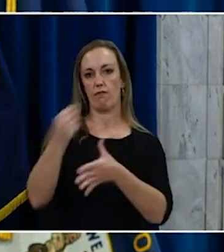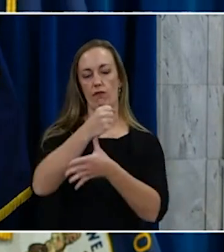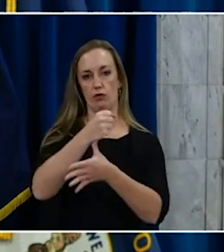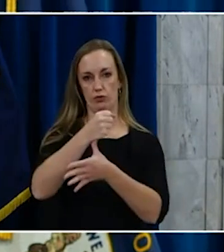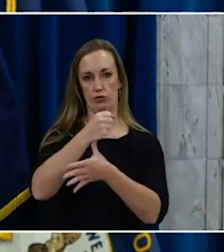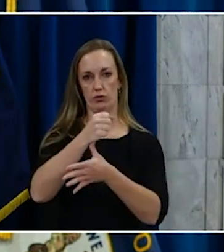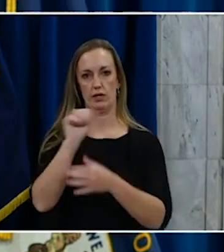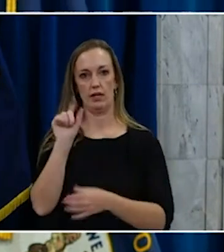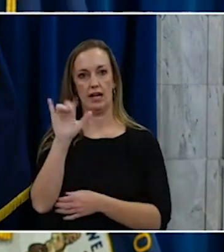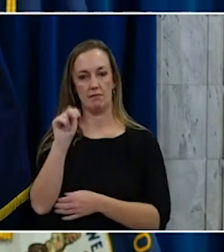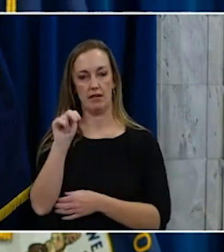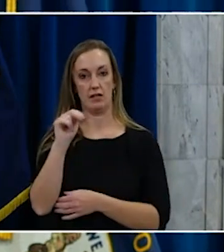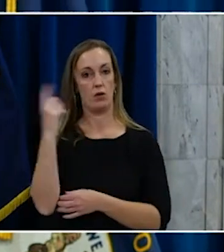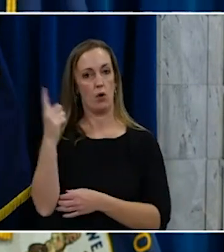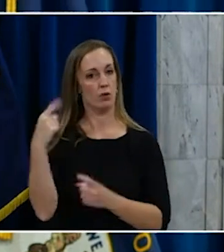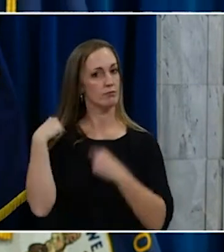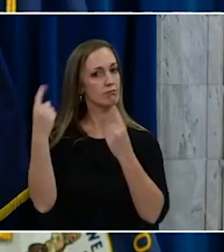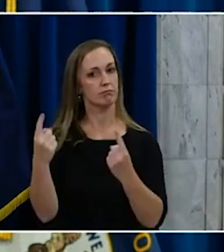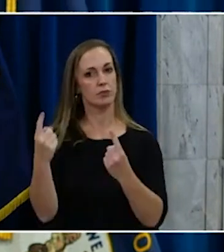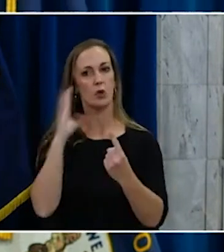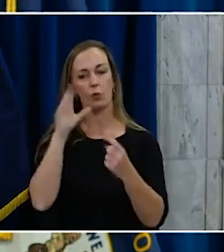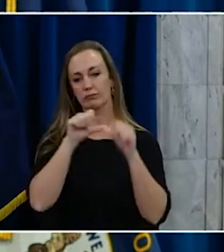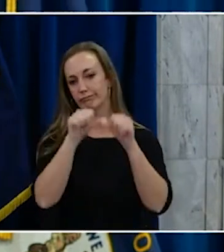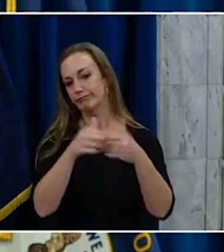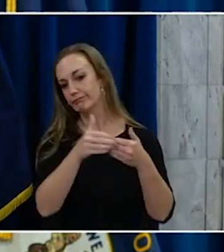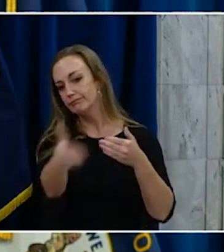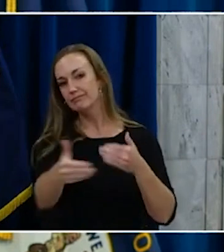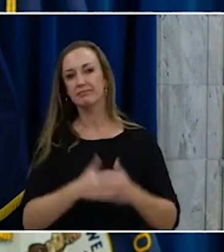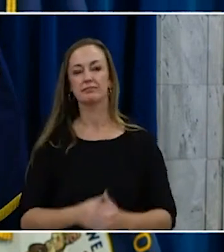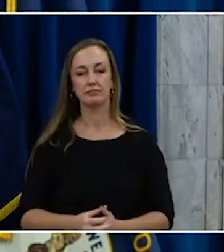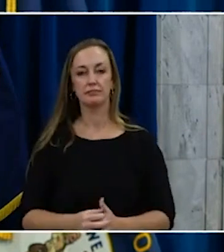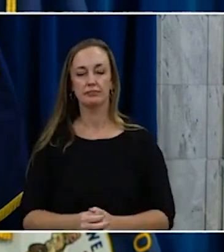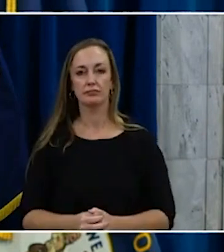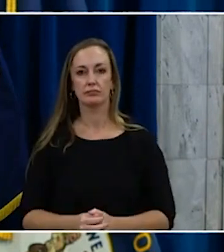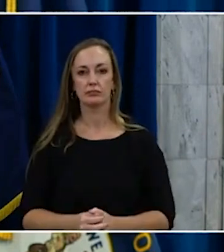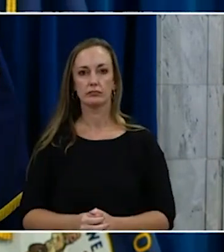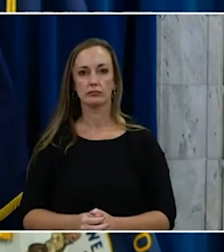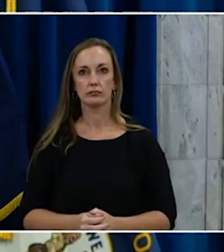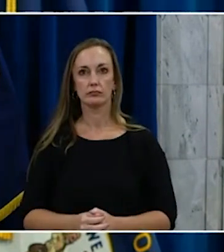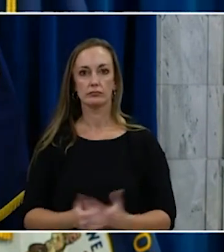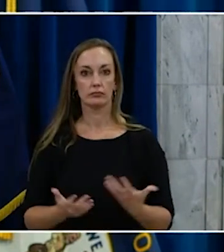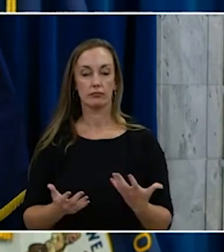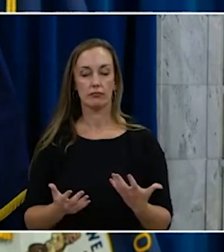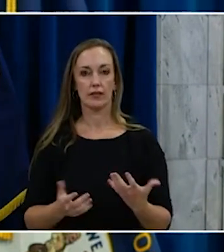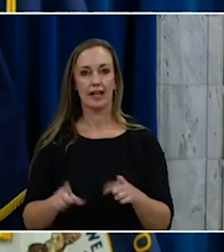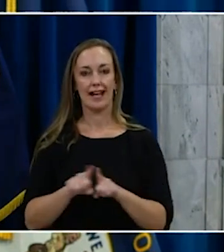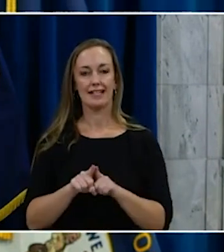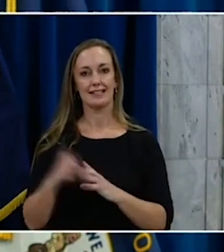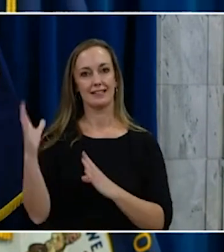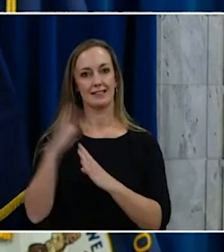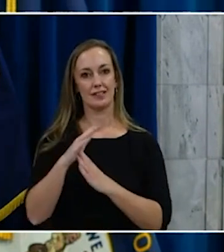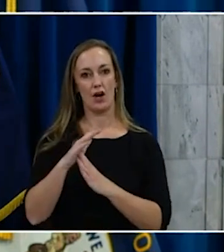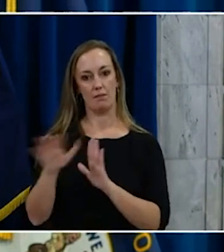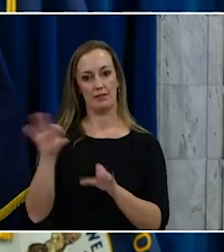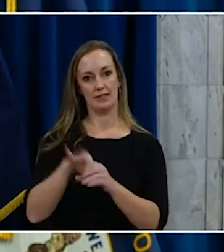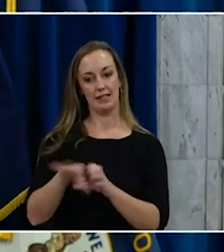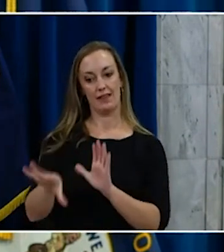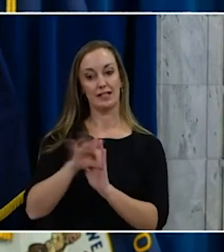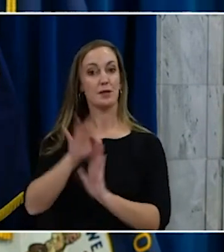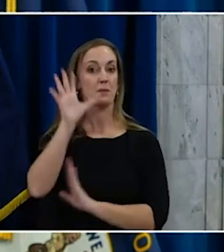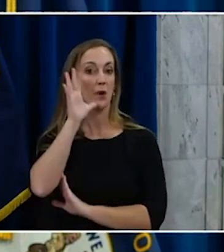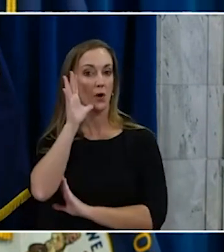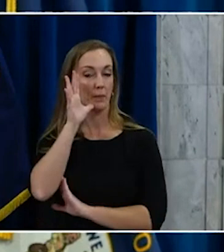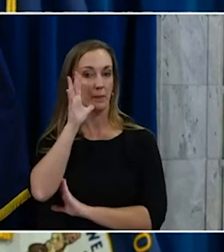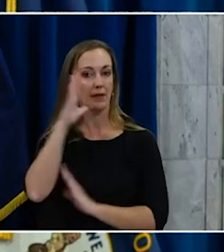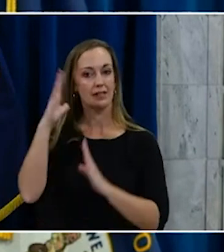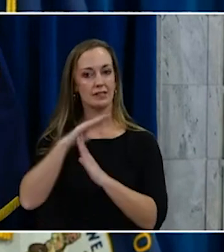Always have been, always will be. And, you know, as the highest elected mom and highest elected teacher